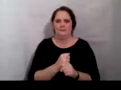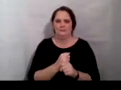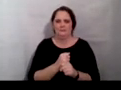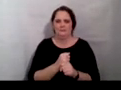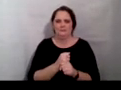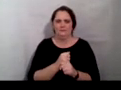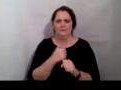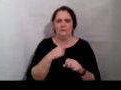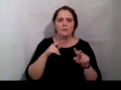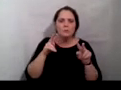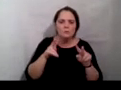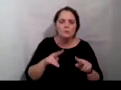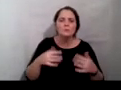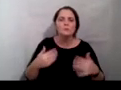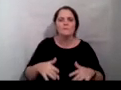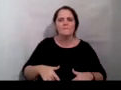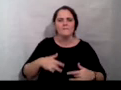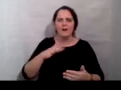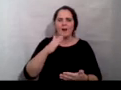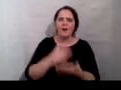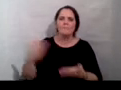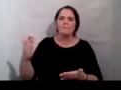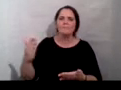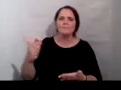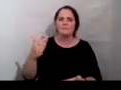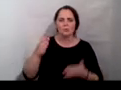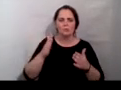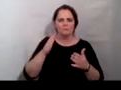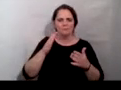life force. You can feel it.